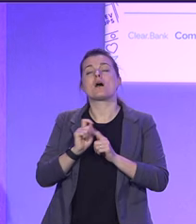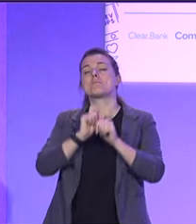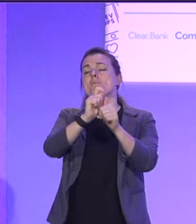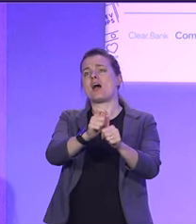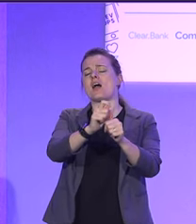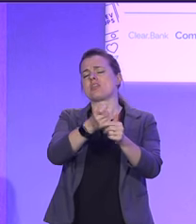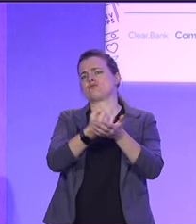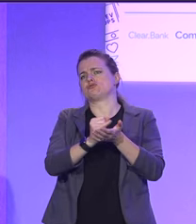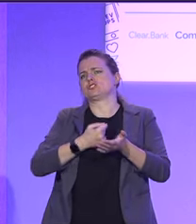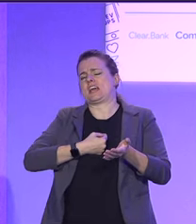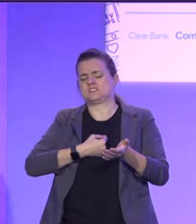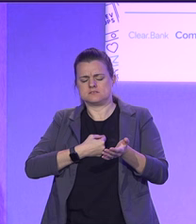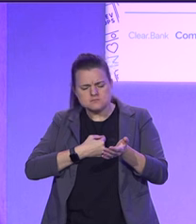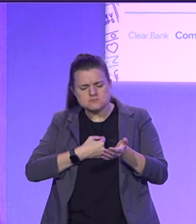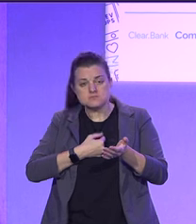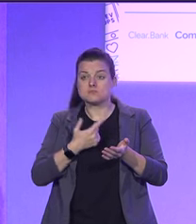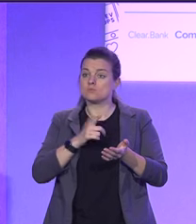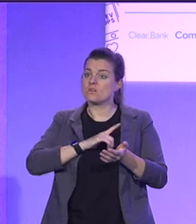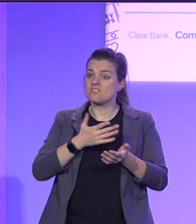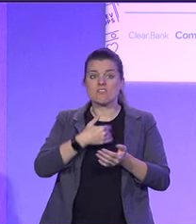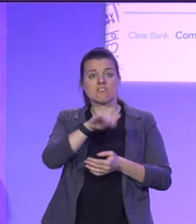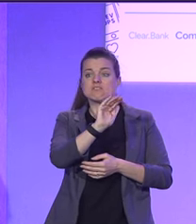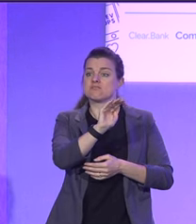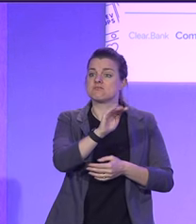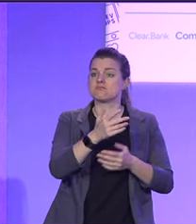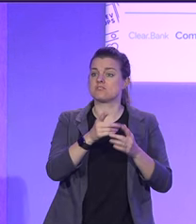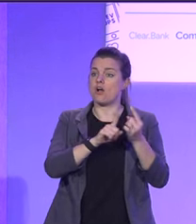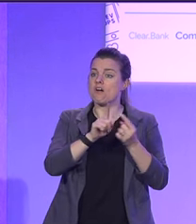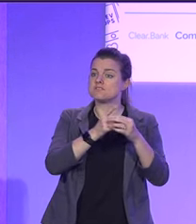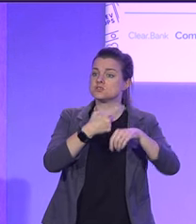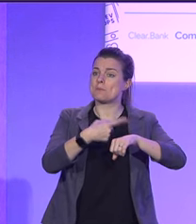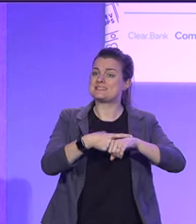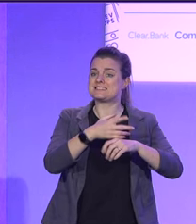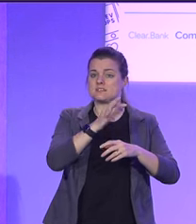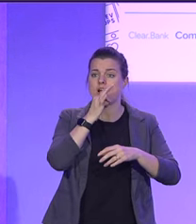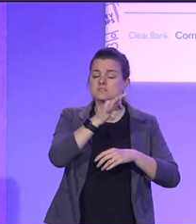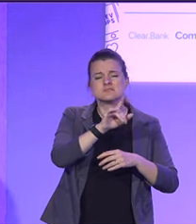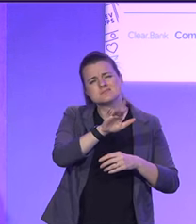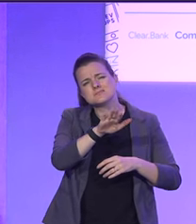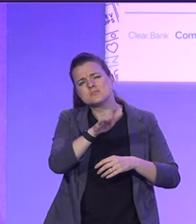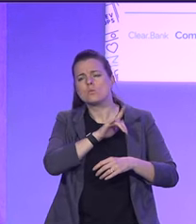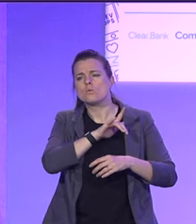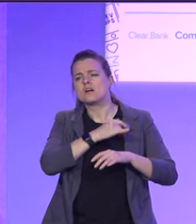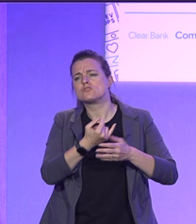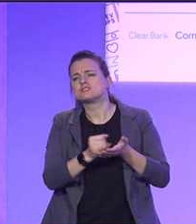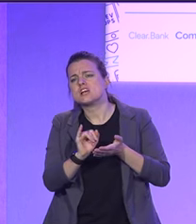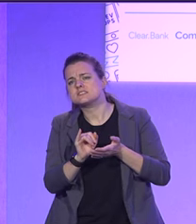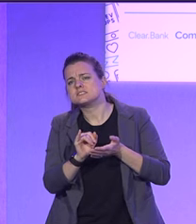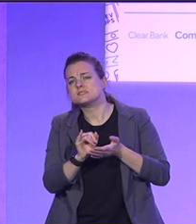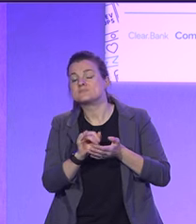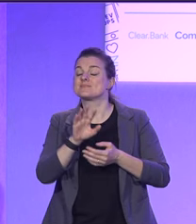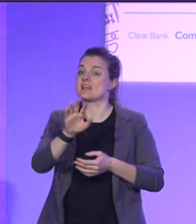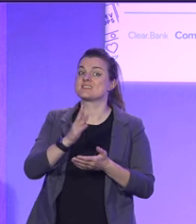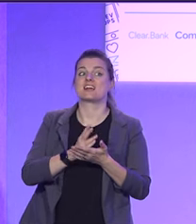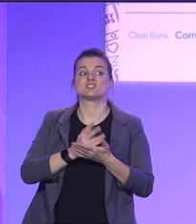you can make tweaks. I see this with DevSecCon all the time. We get amazing submissions, But actually, they fail to tell us what the audience will get out of it,